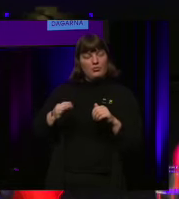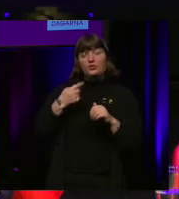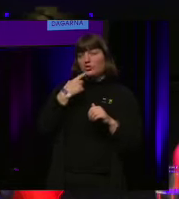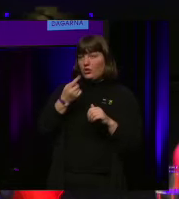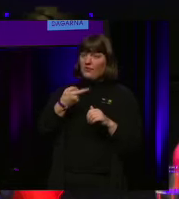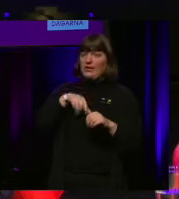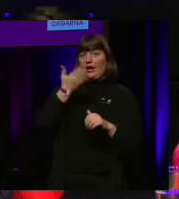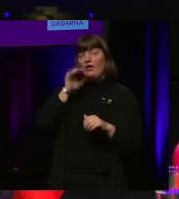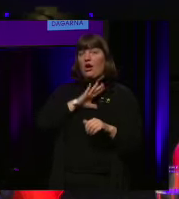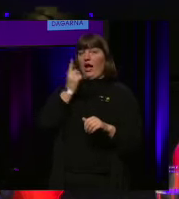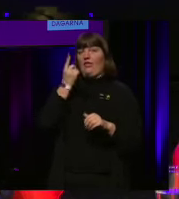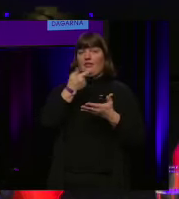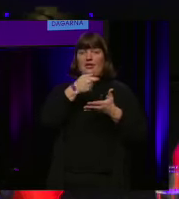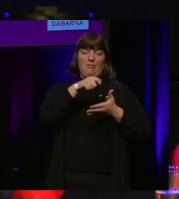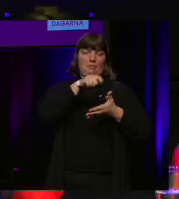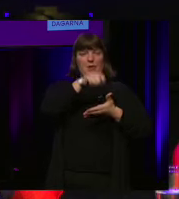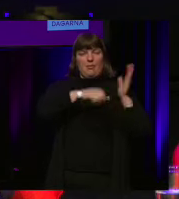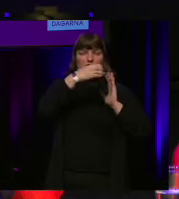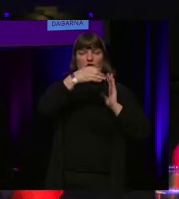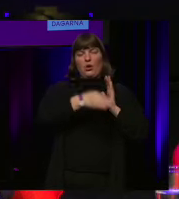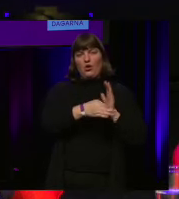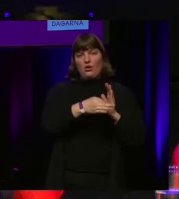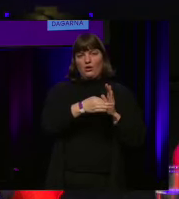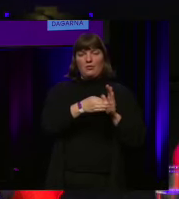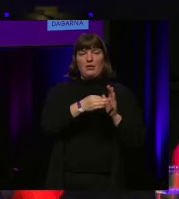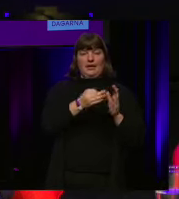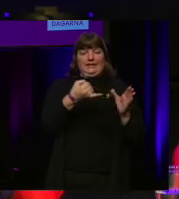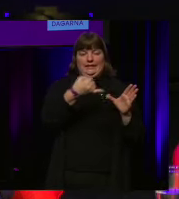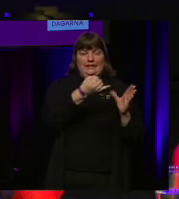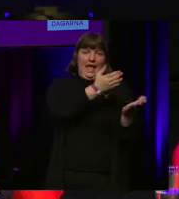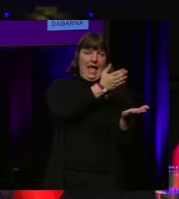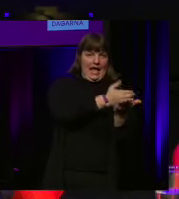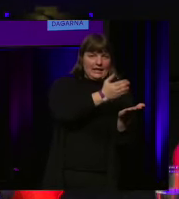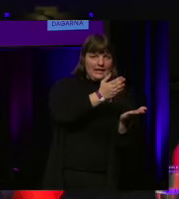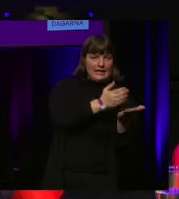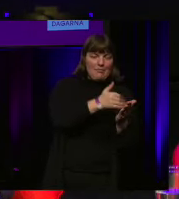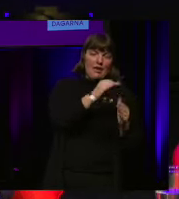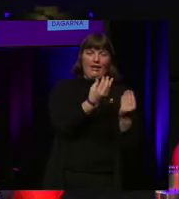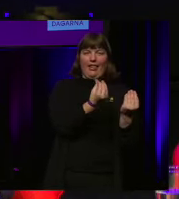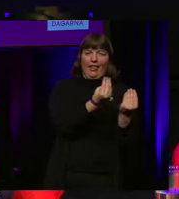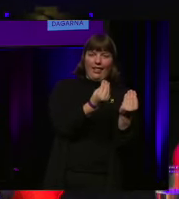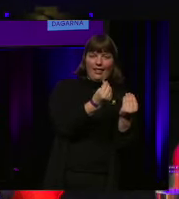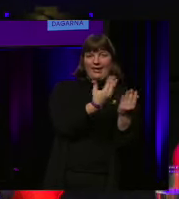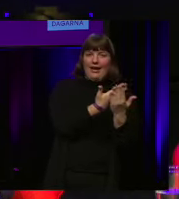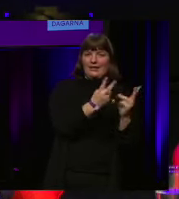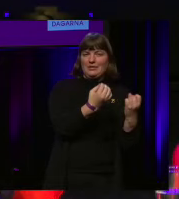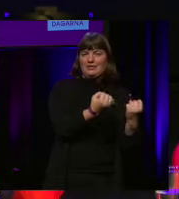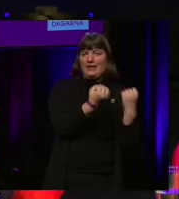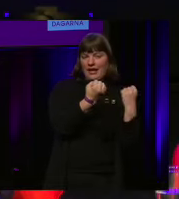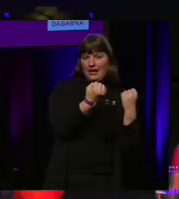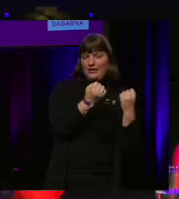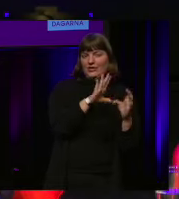one citizenship with rights that is a bit thinner than